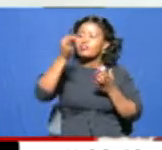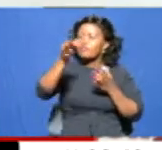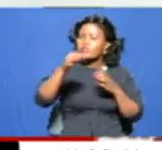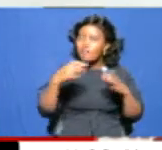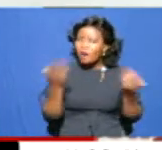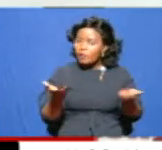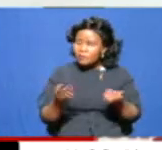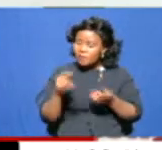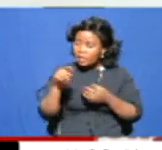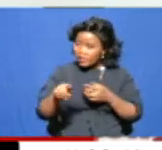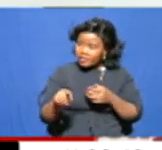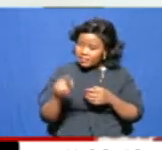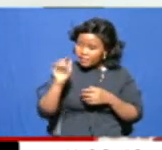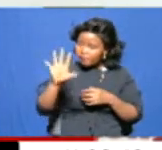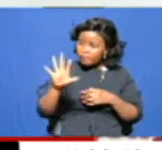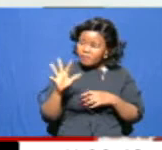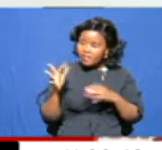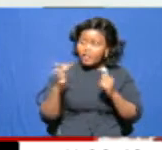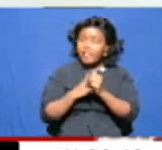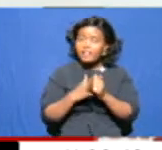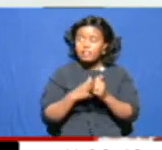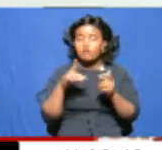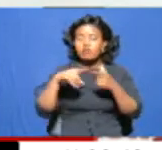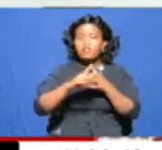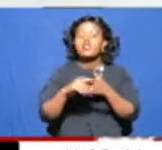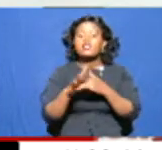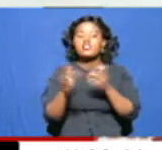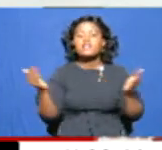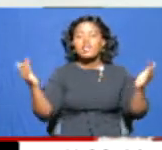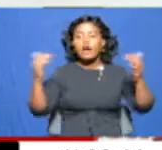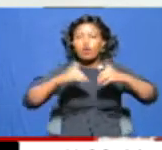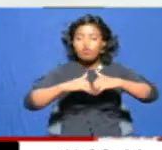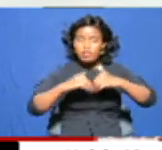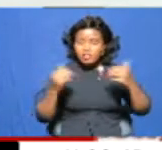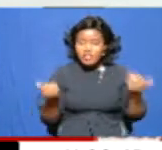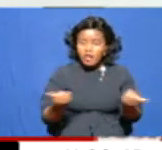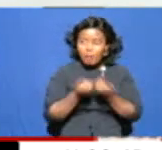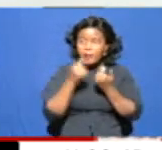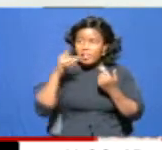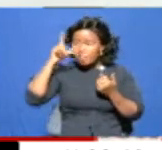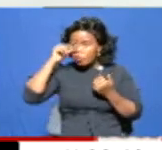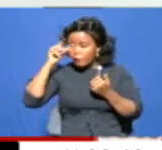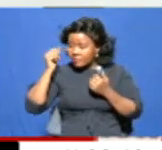Institution of Engineers of Kenya conference taking place here in Mombasa. And the theme for